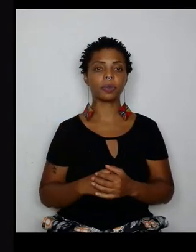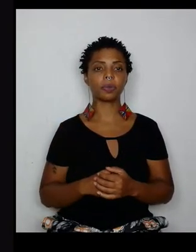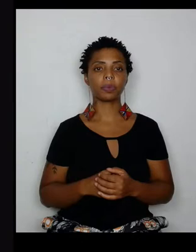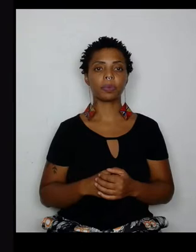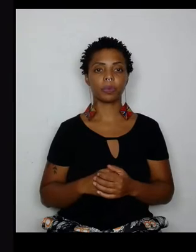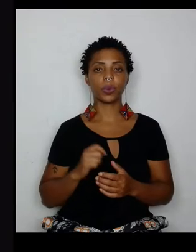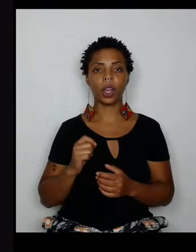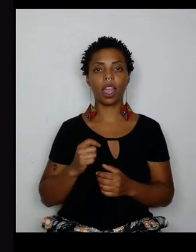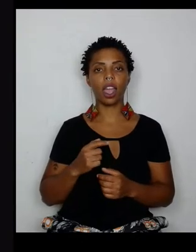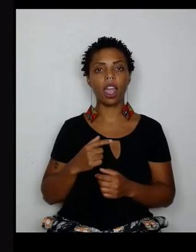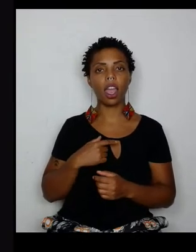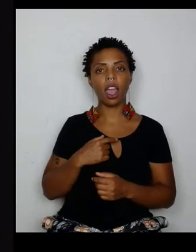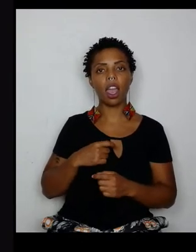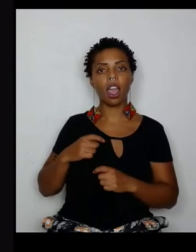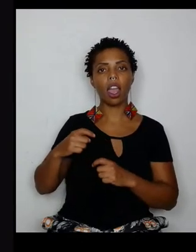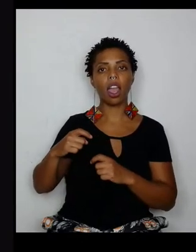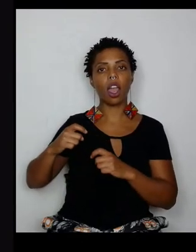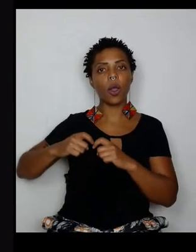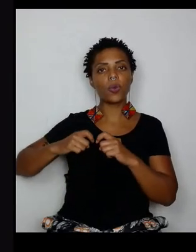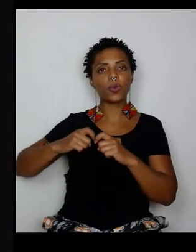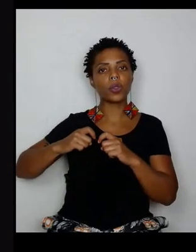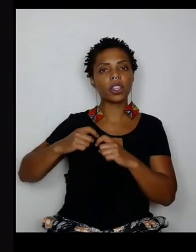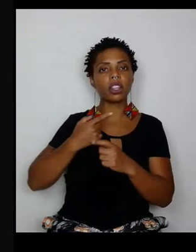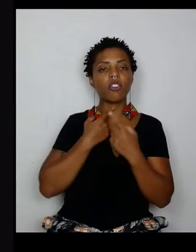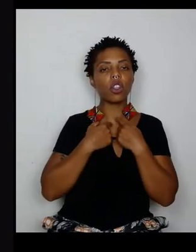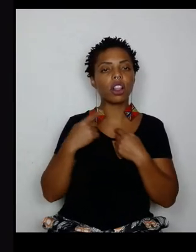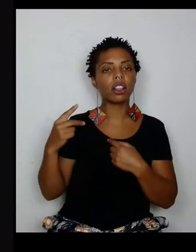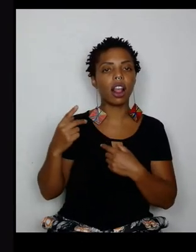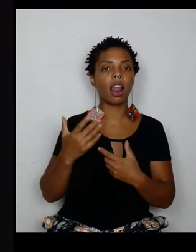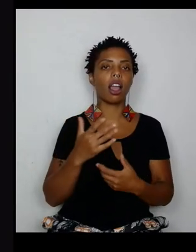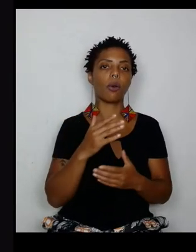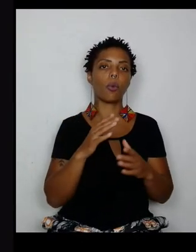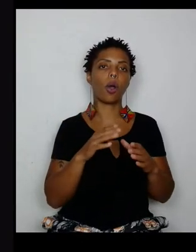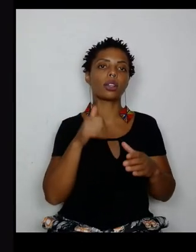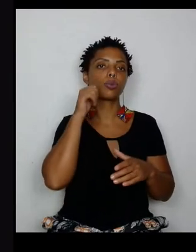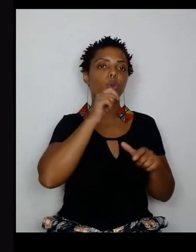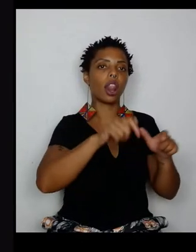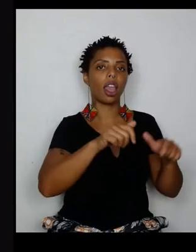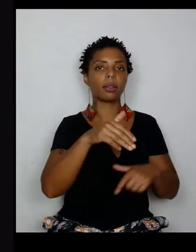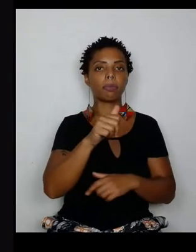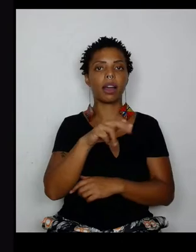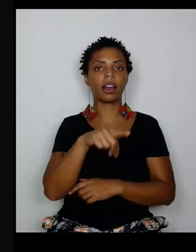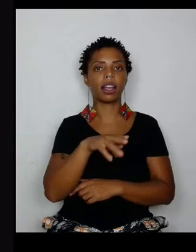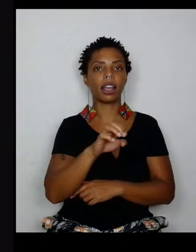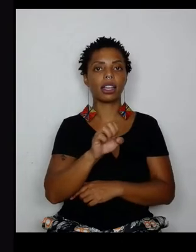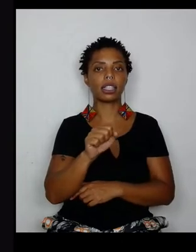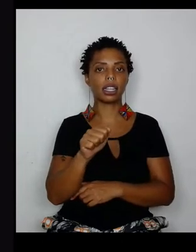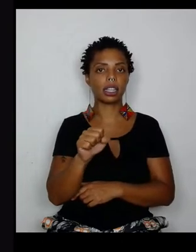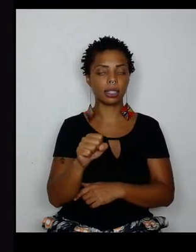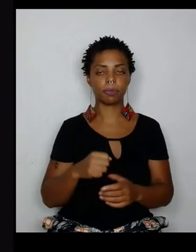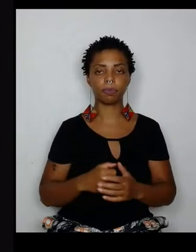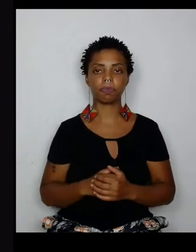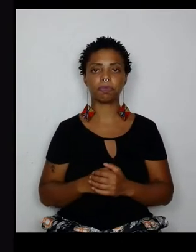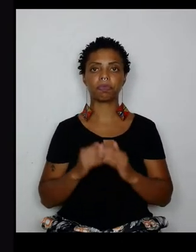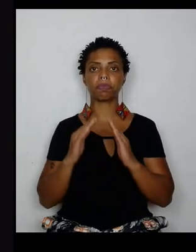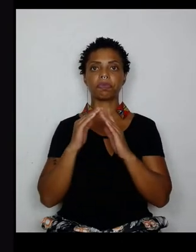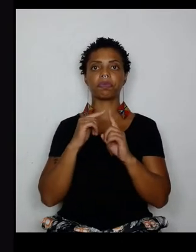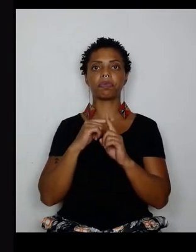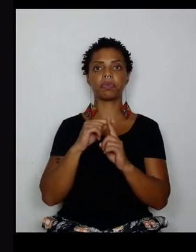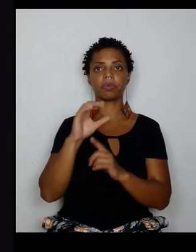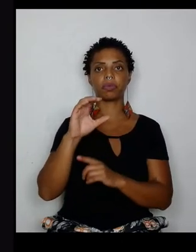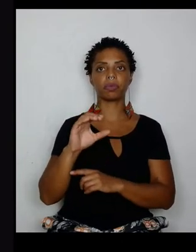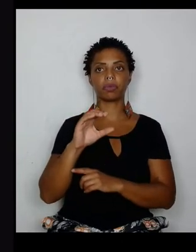marques and neighbors against the catholic church the local council imploring them not to go to church gogan the